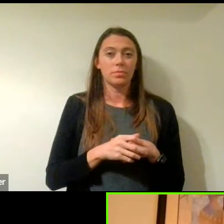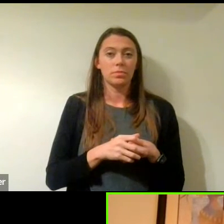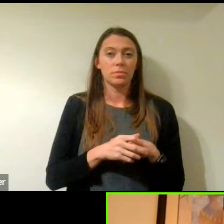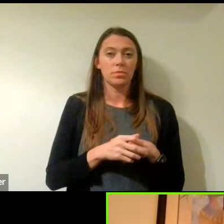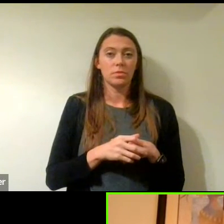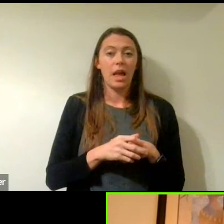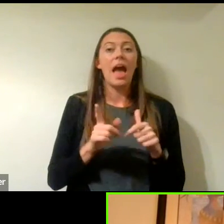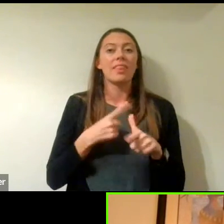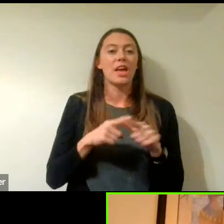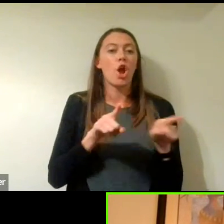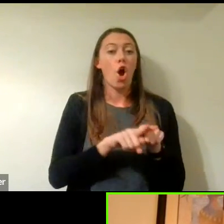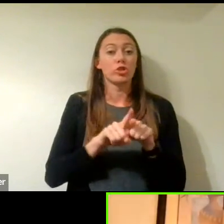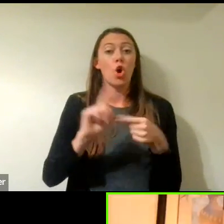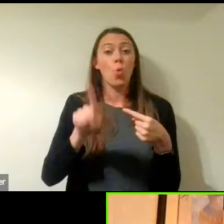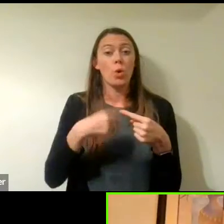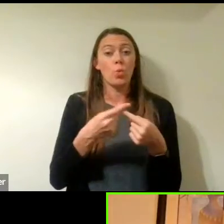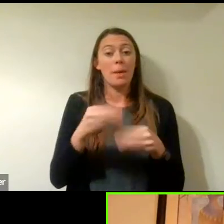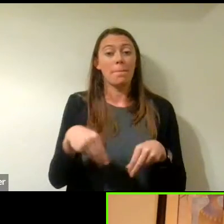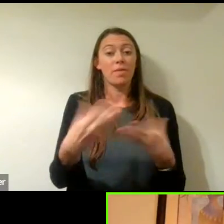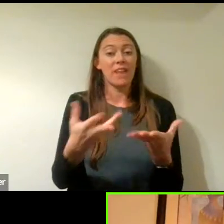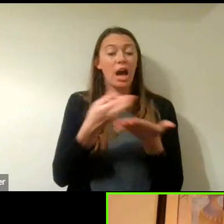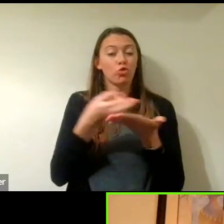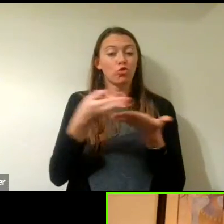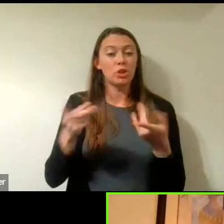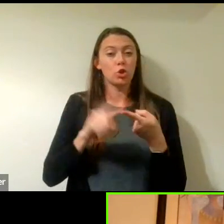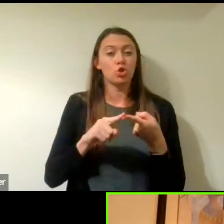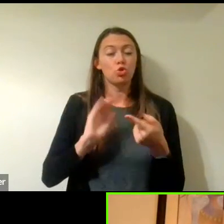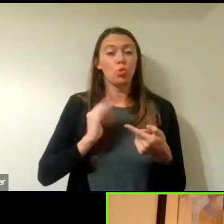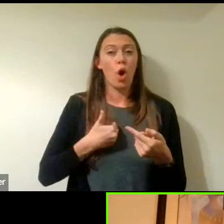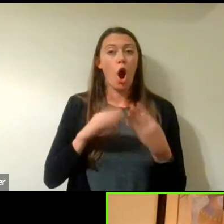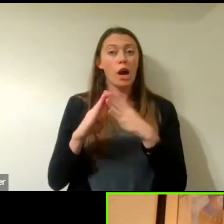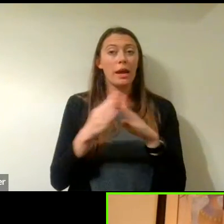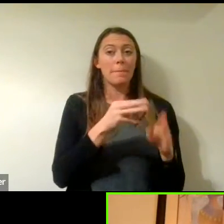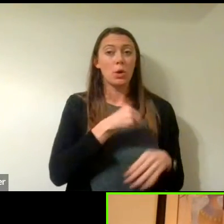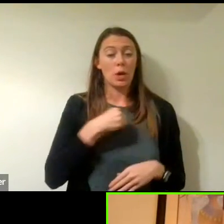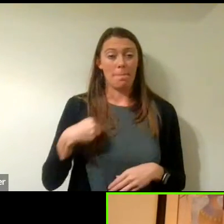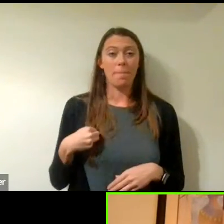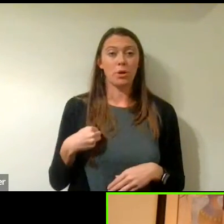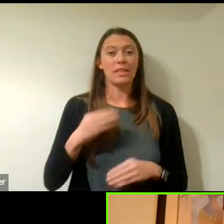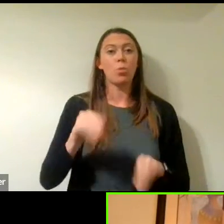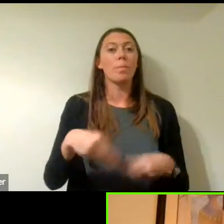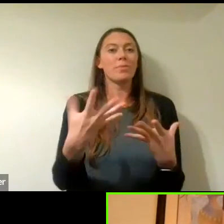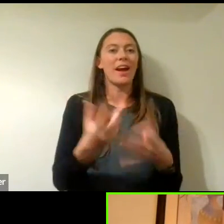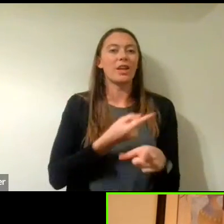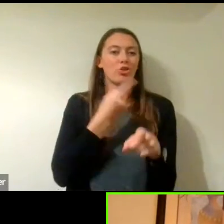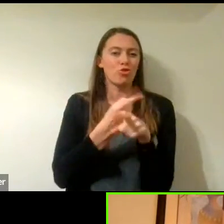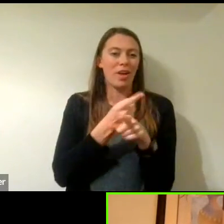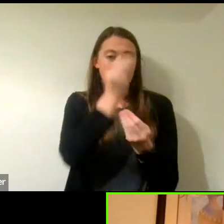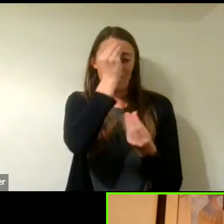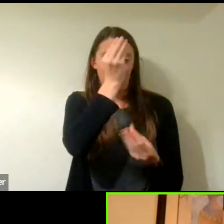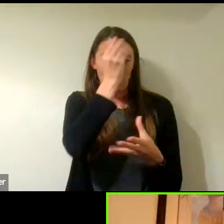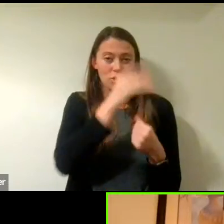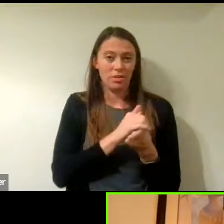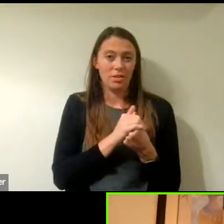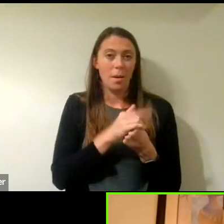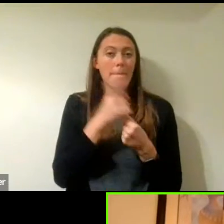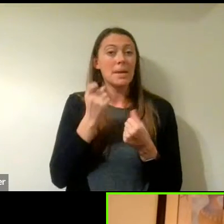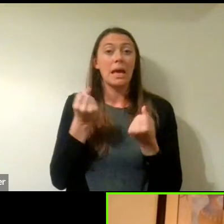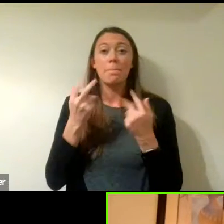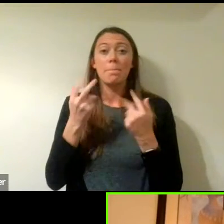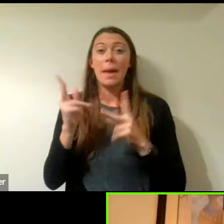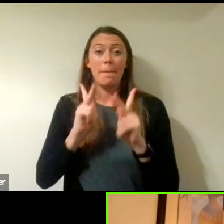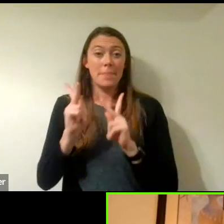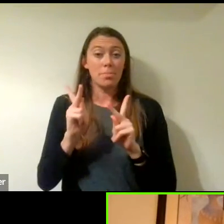to treat. A lot of people are, to my knowledge, seemingly unaware that a lot of that is happening, particularly in, again,